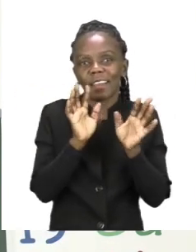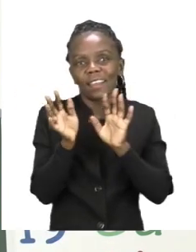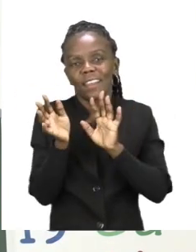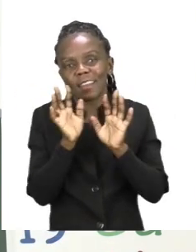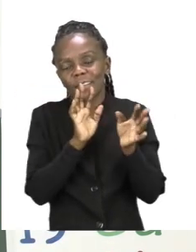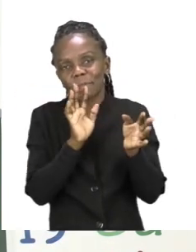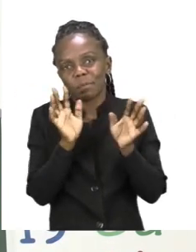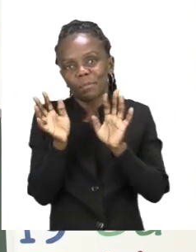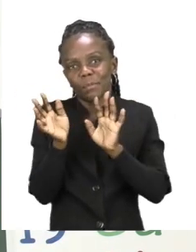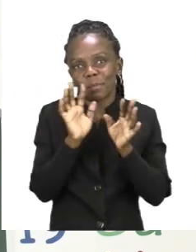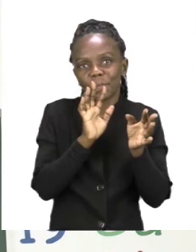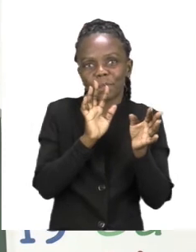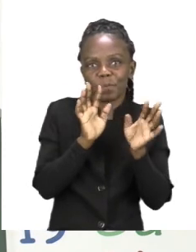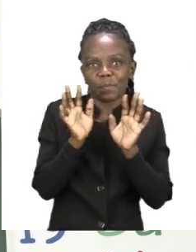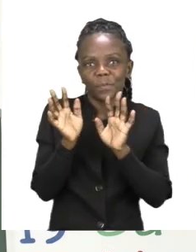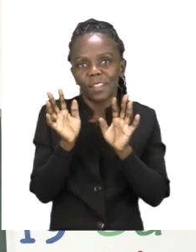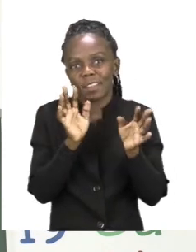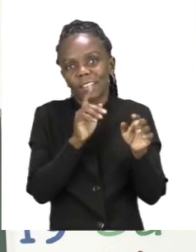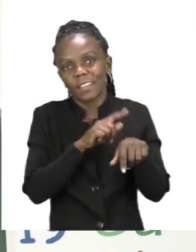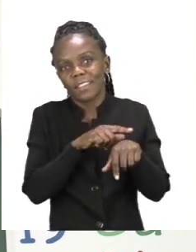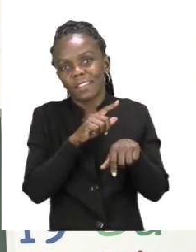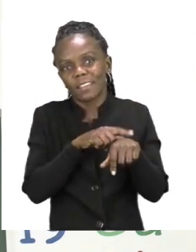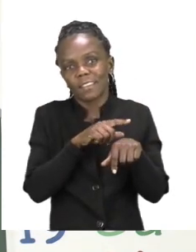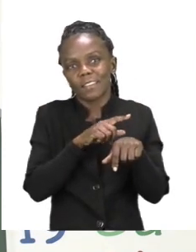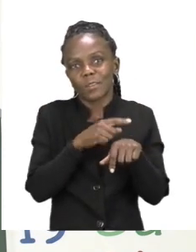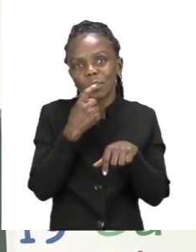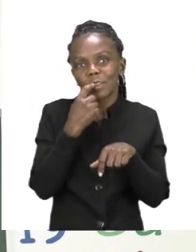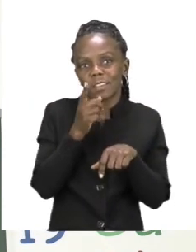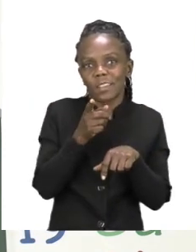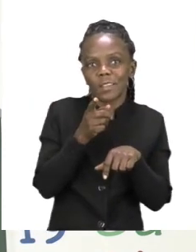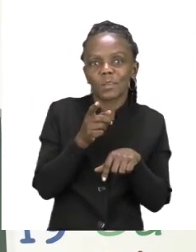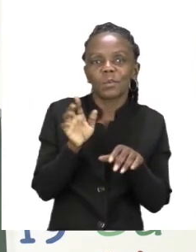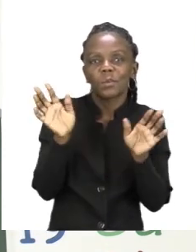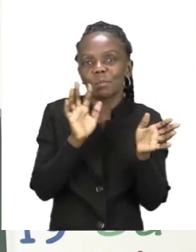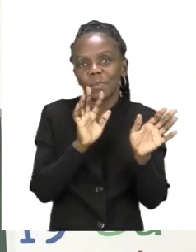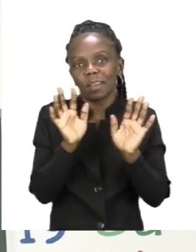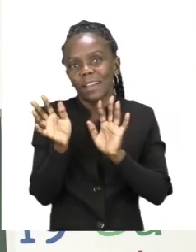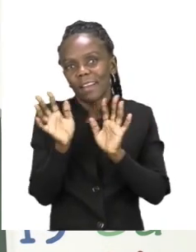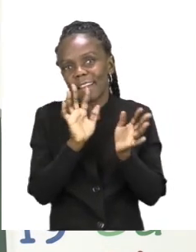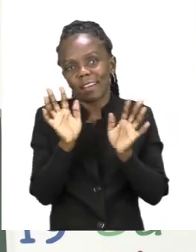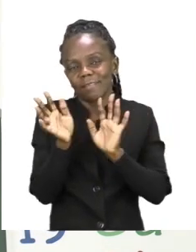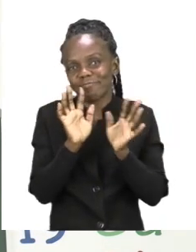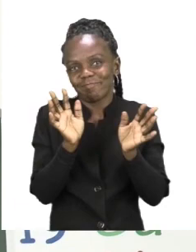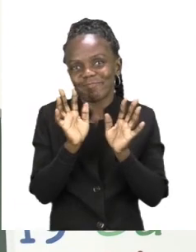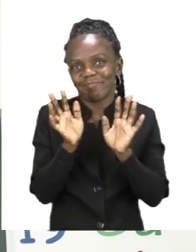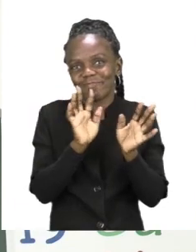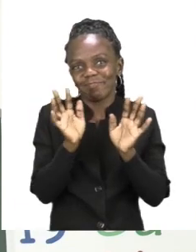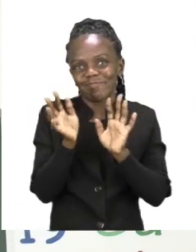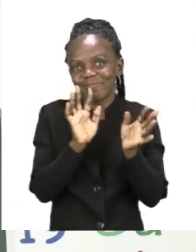Goodbye, goodbye, it's time to say goodbye.